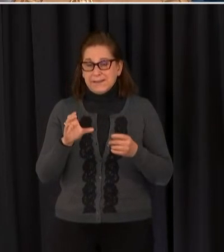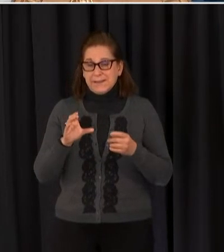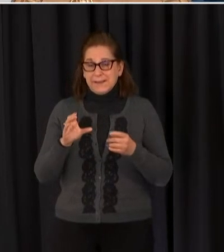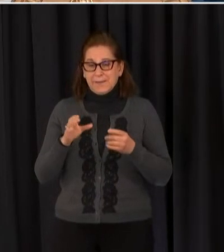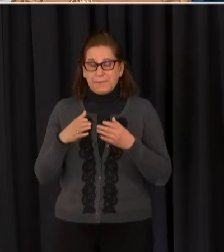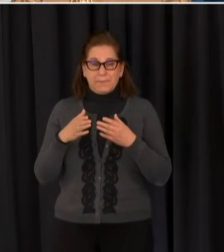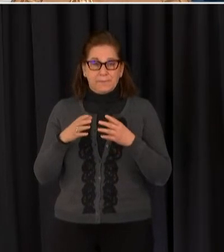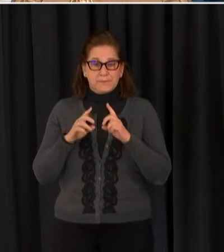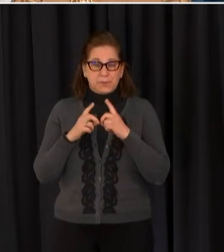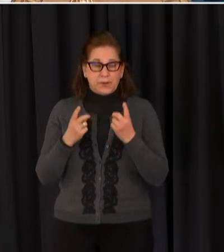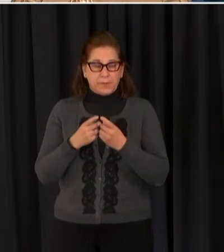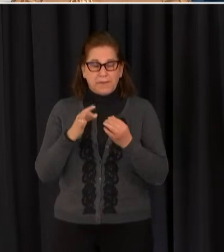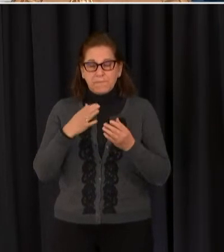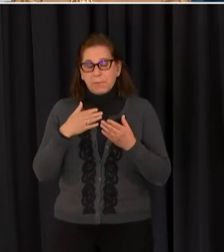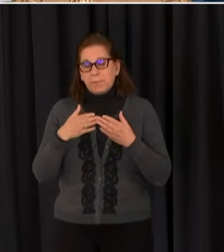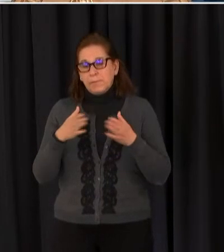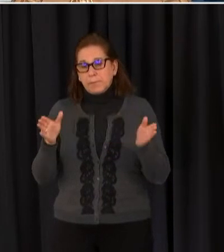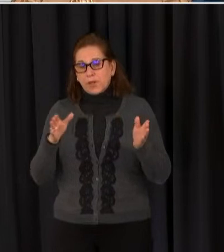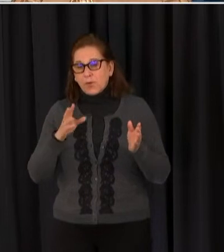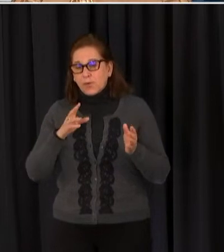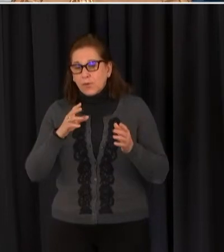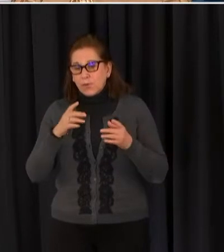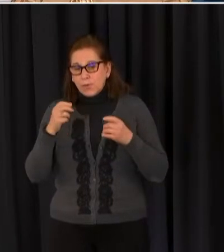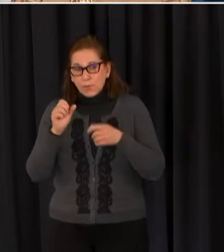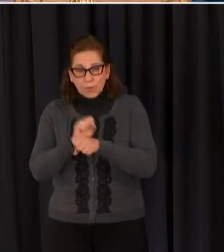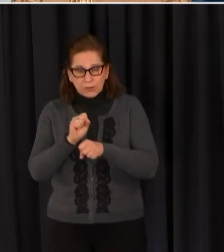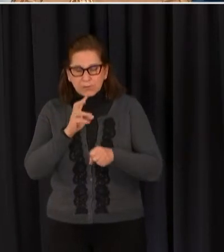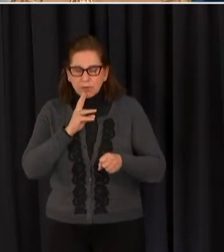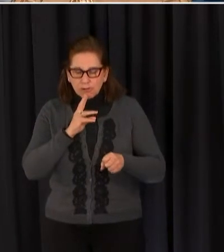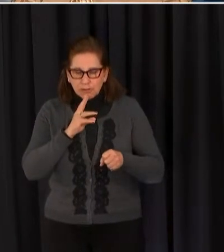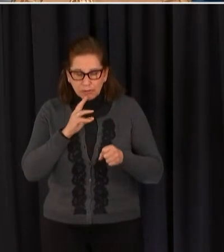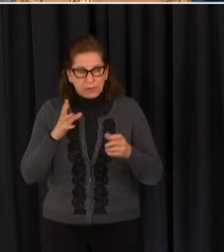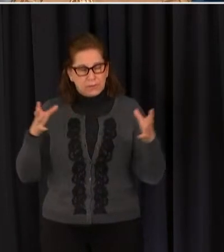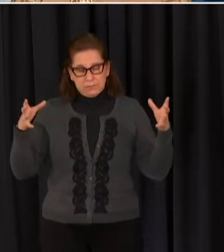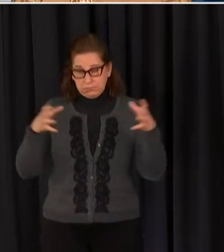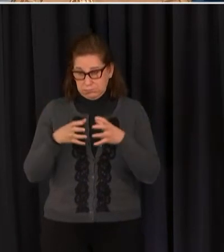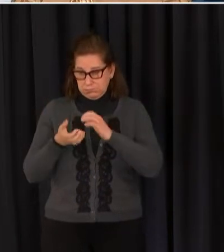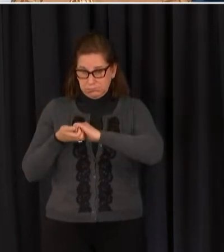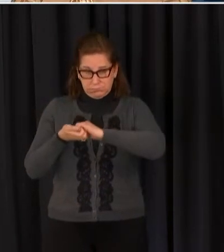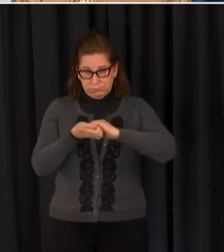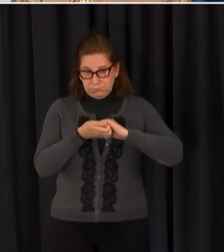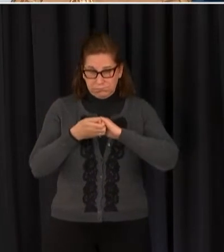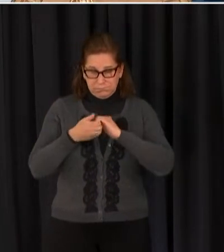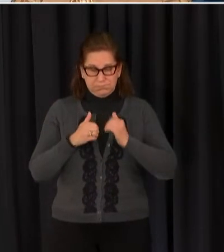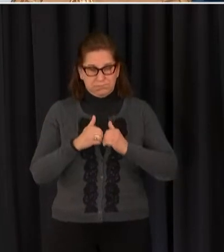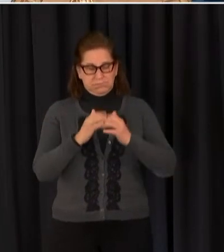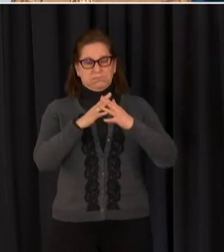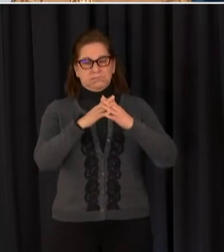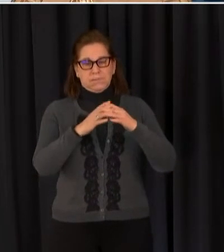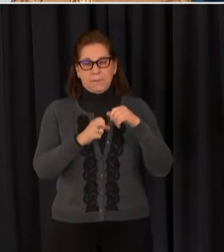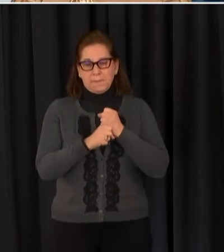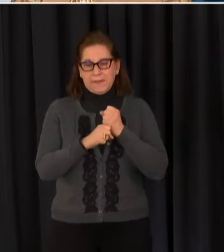targeting seniors who live in DC Housing Authority properties.